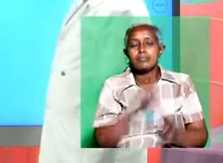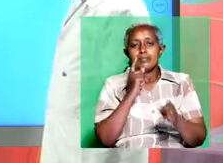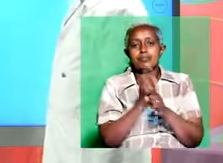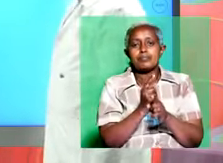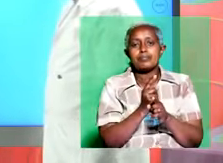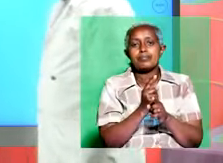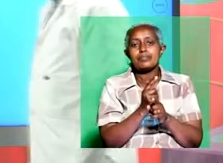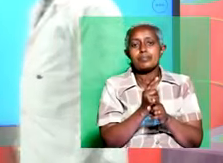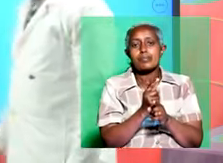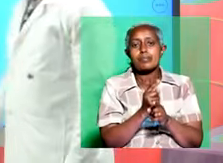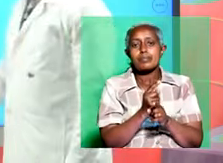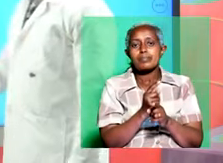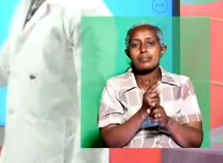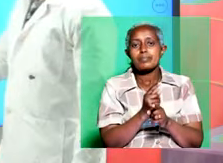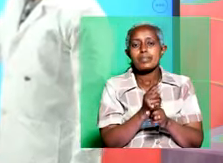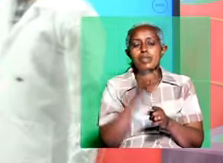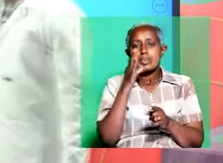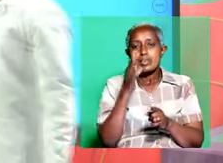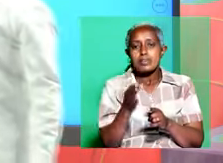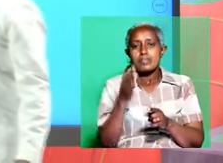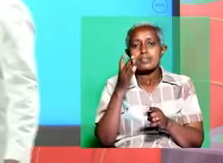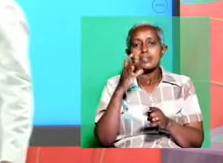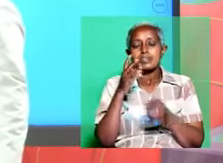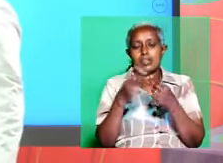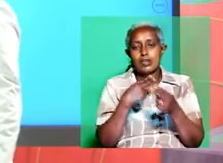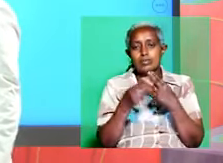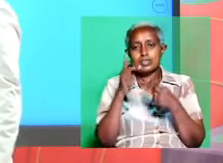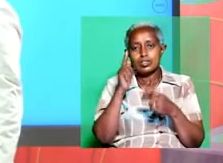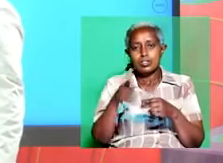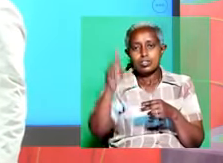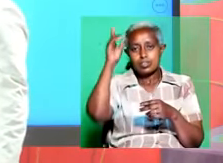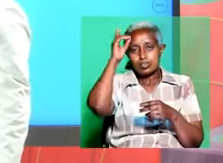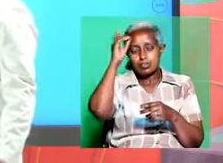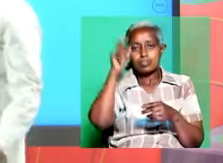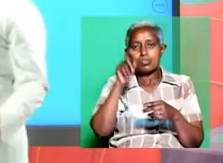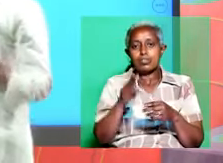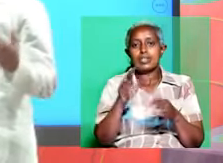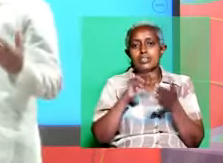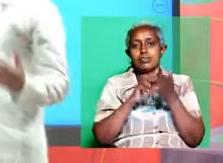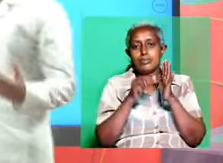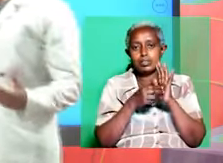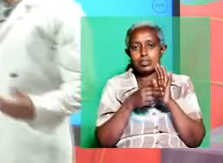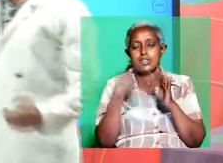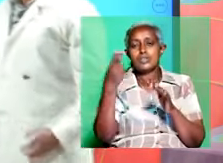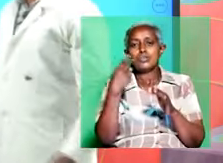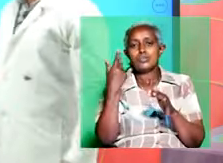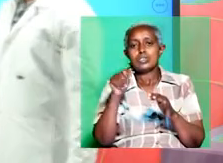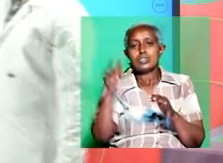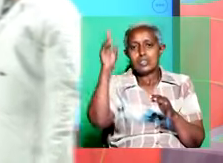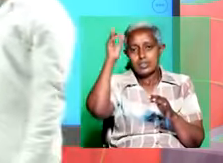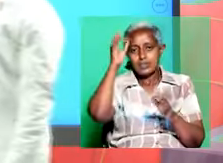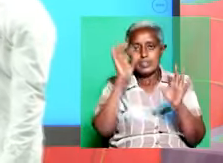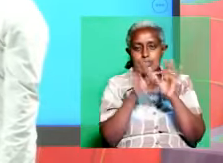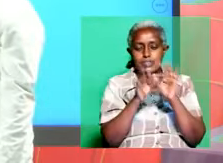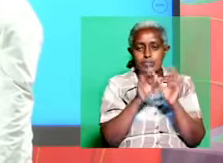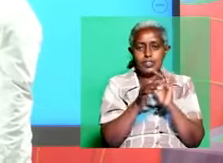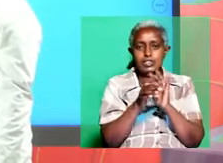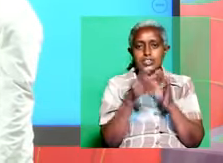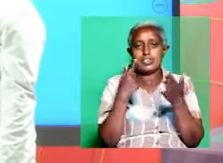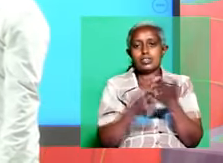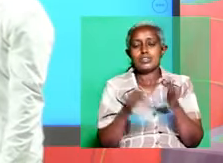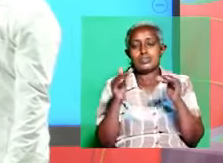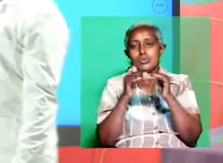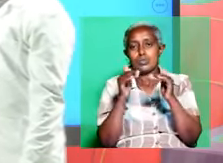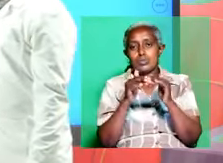Proof: f times g derivative of x, this means using the derivative definition, this is equal to